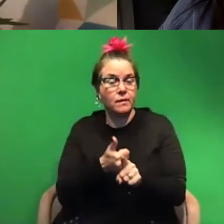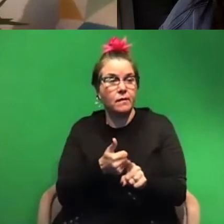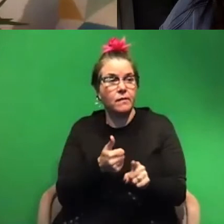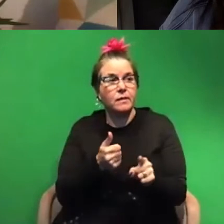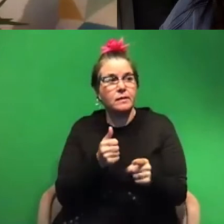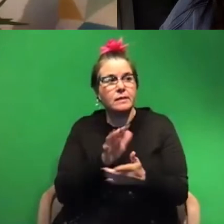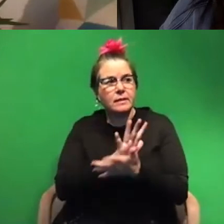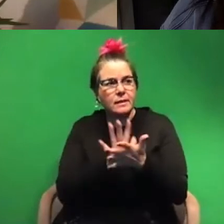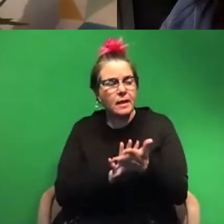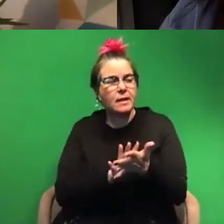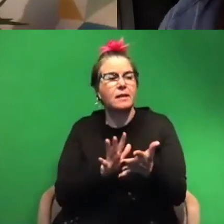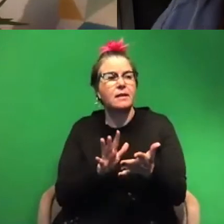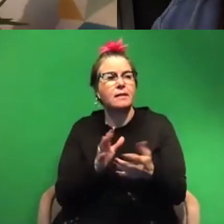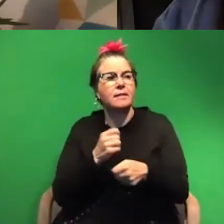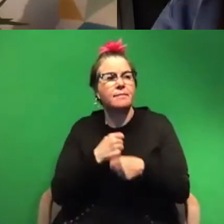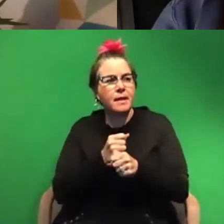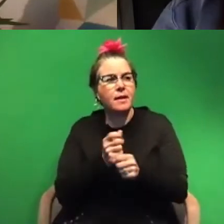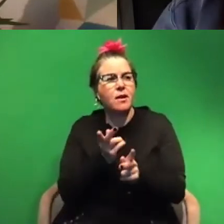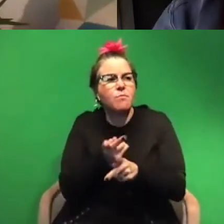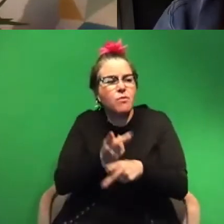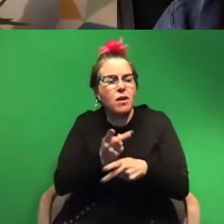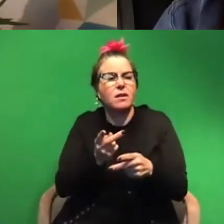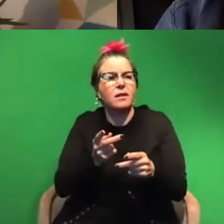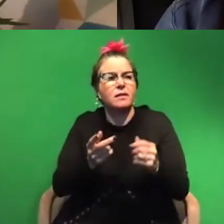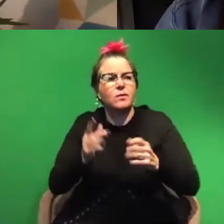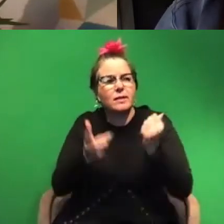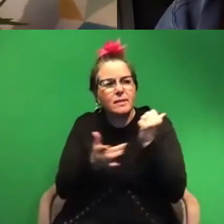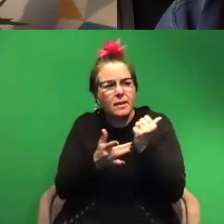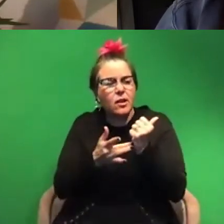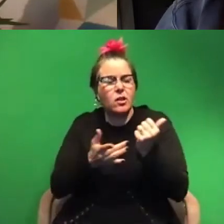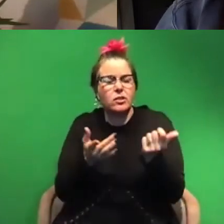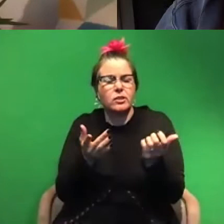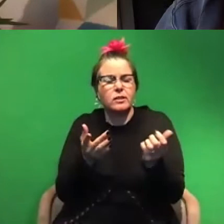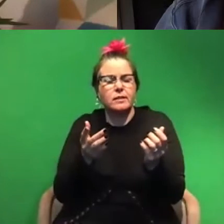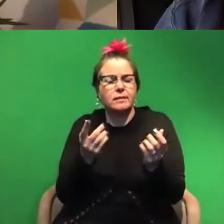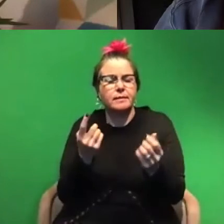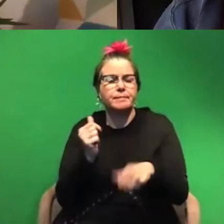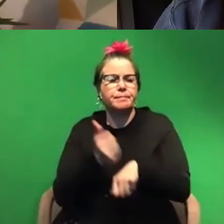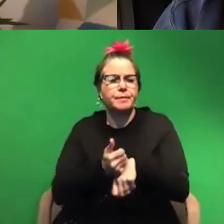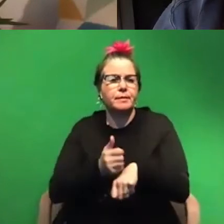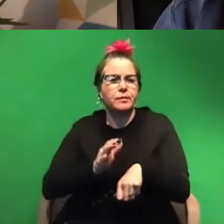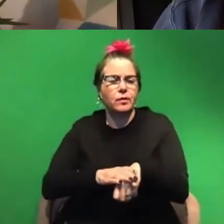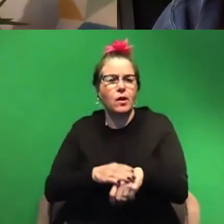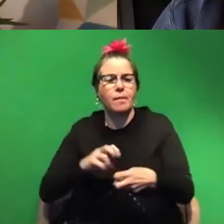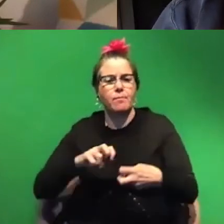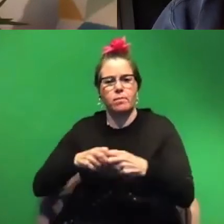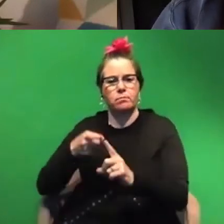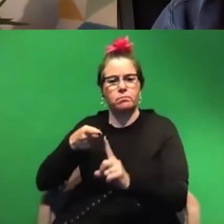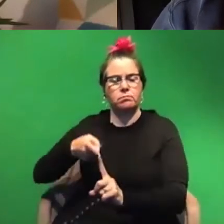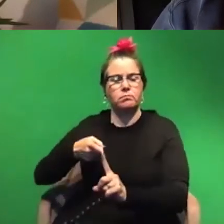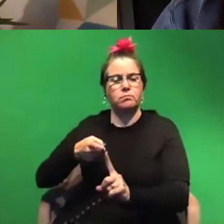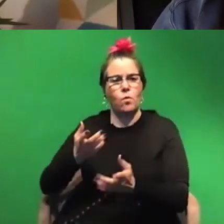designing a product, a platform, a technology based on the problem you're trying to solve.